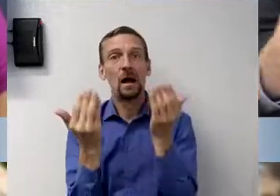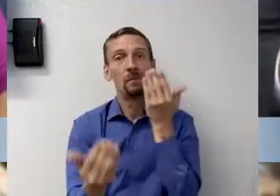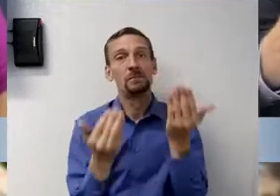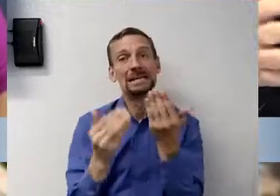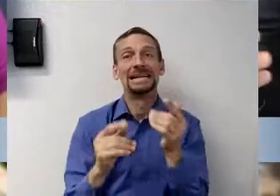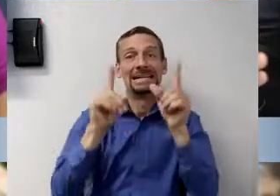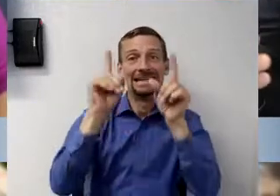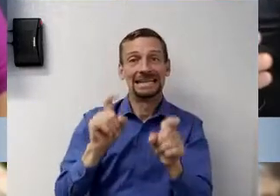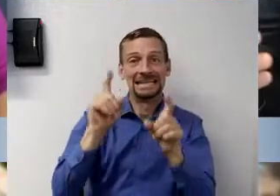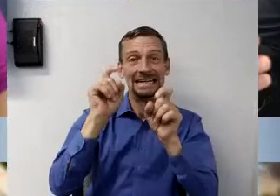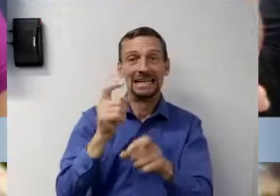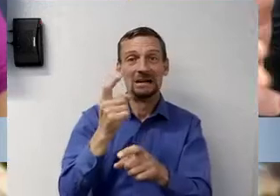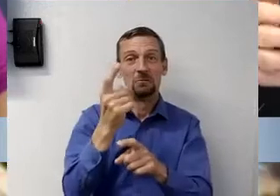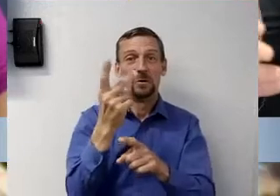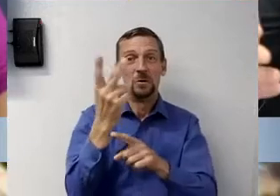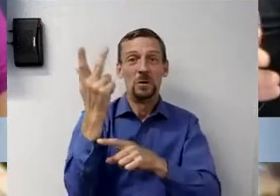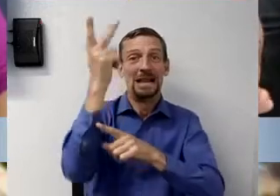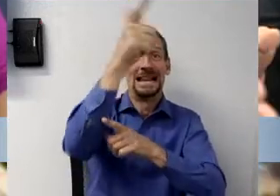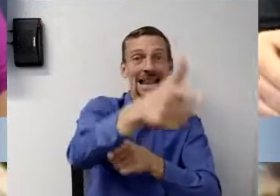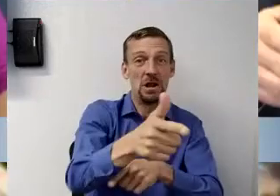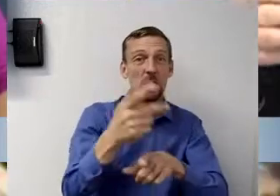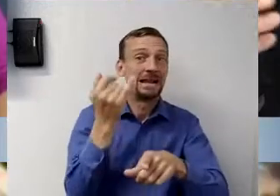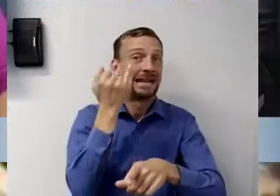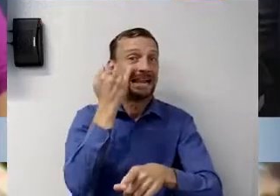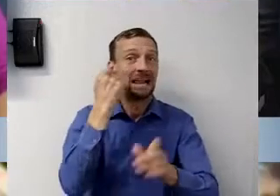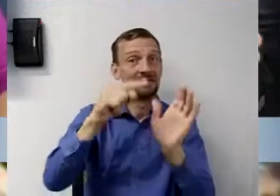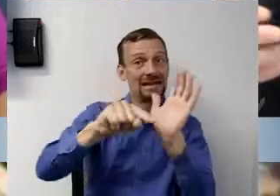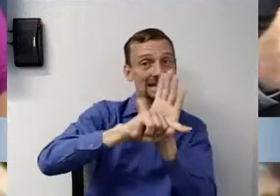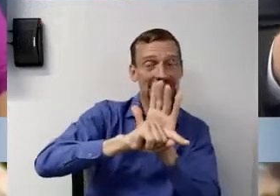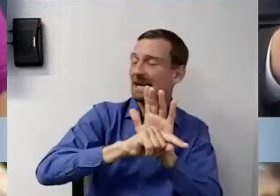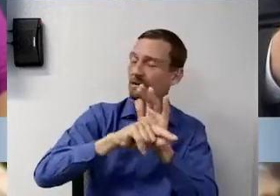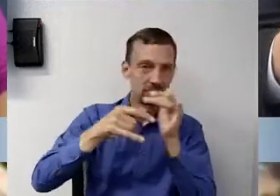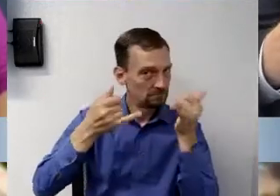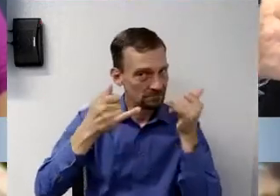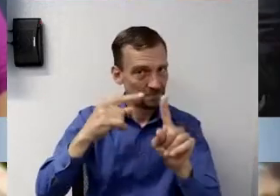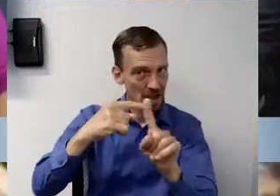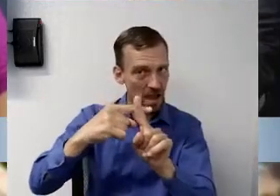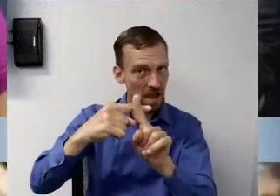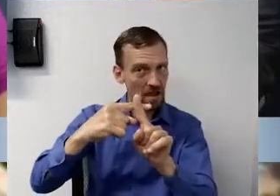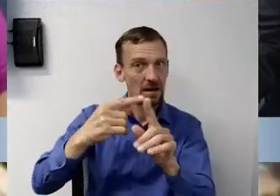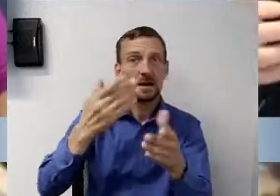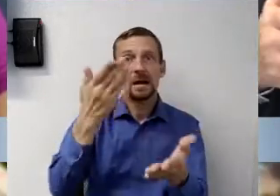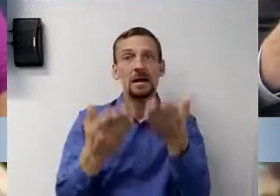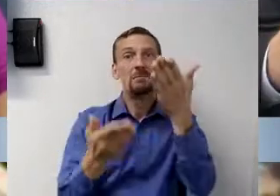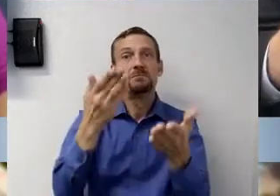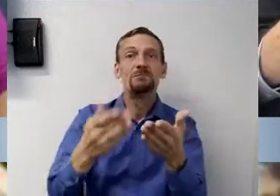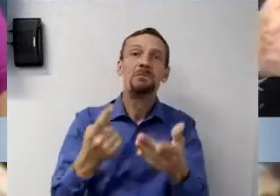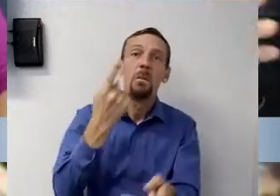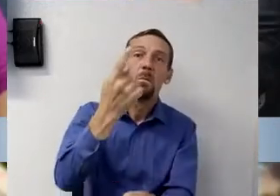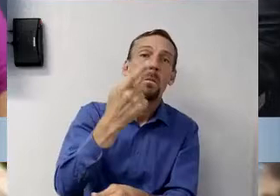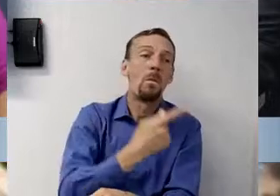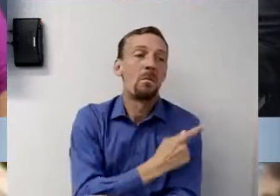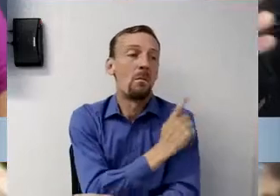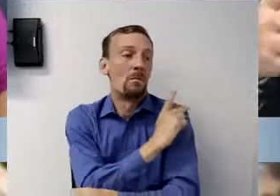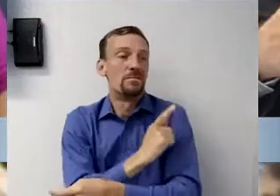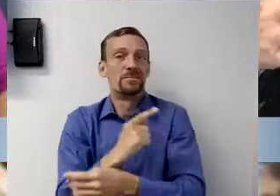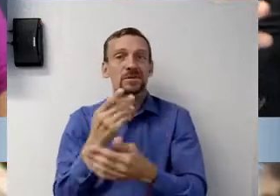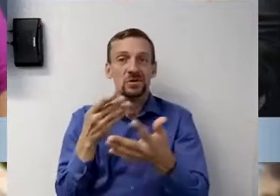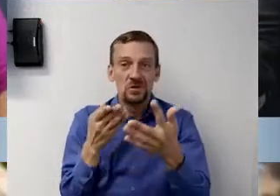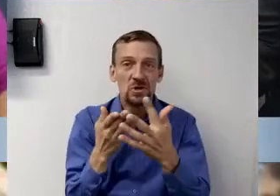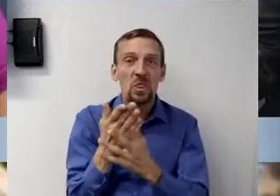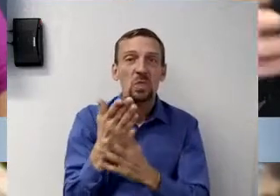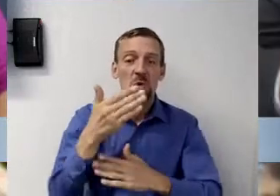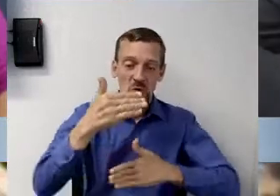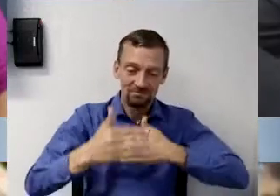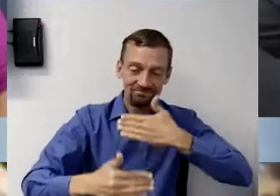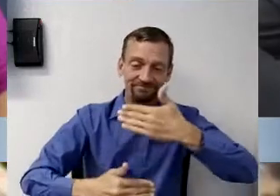tested a few days later to see if they're negative, but they're still positive. And you might have a patient that over the course of their treatment,